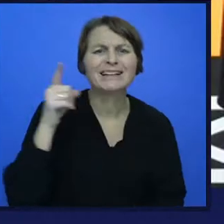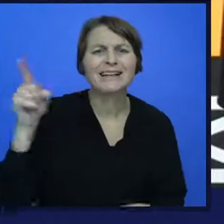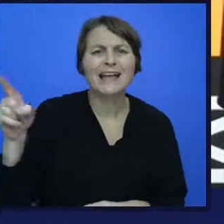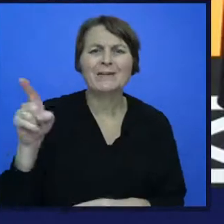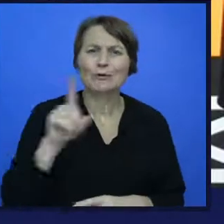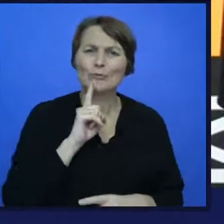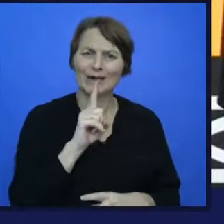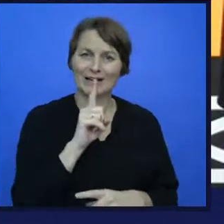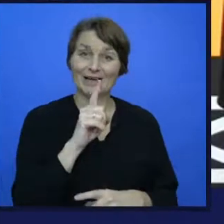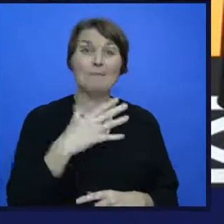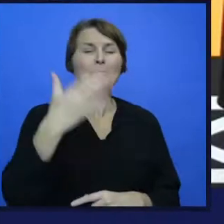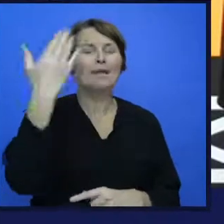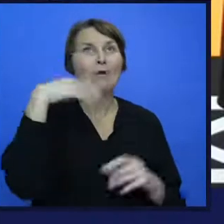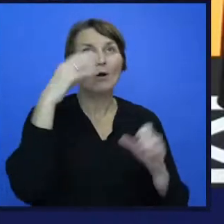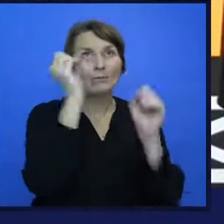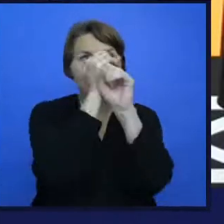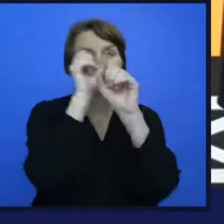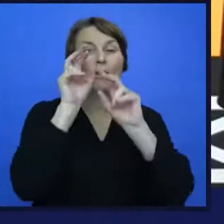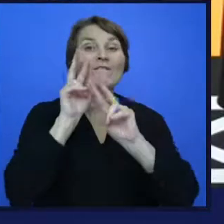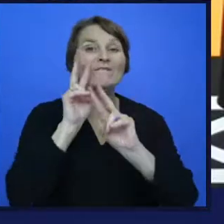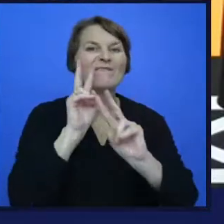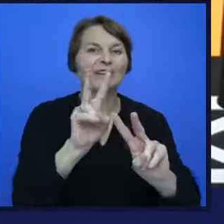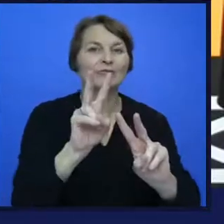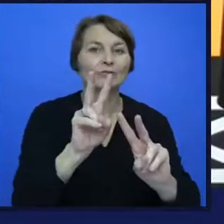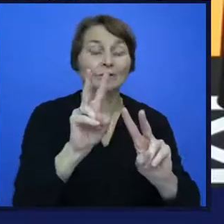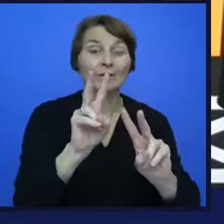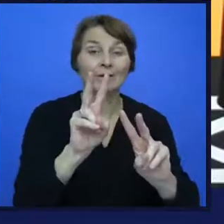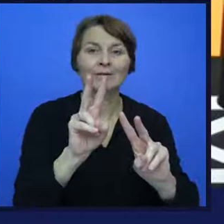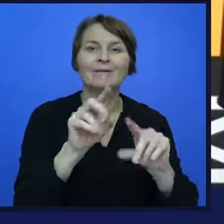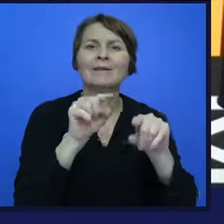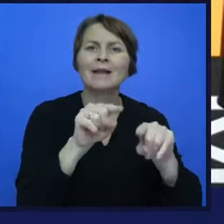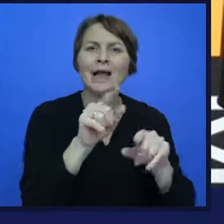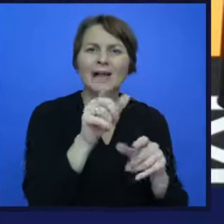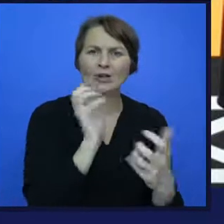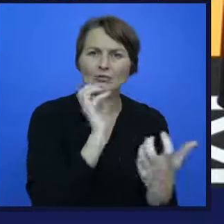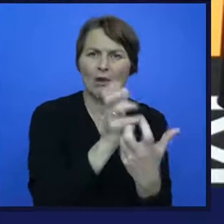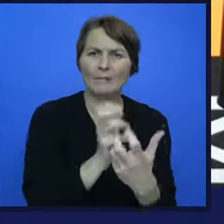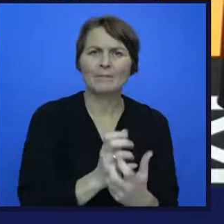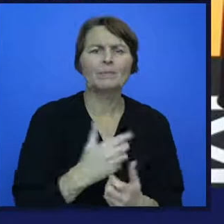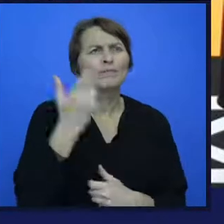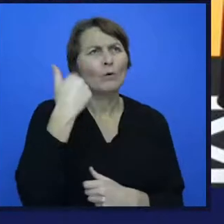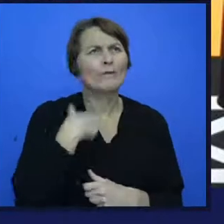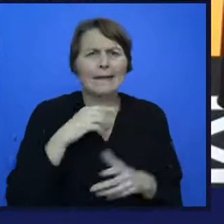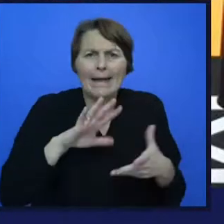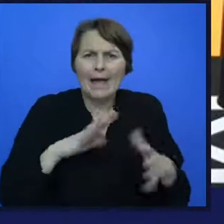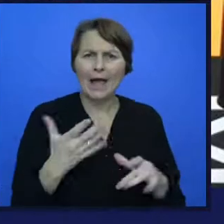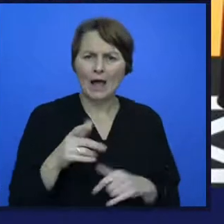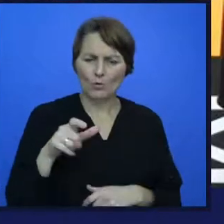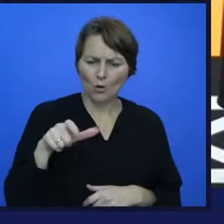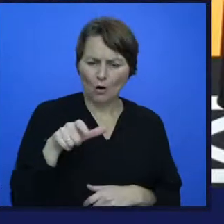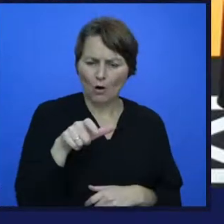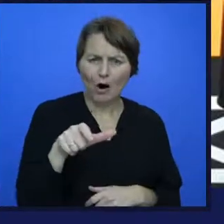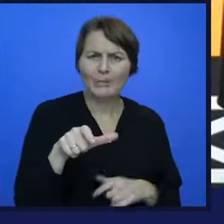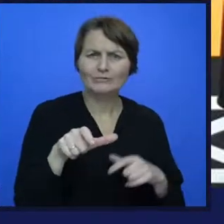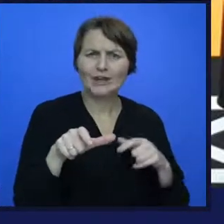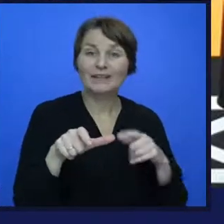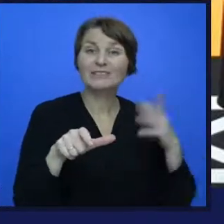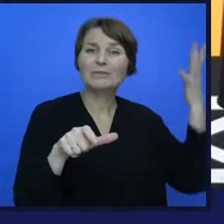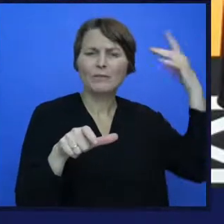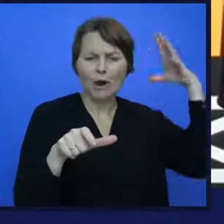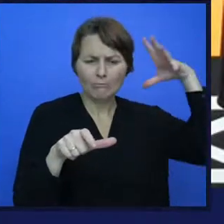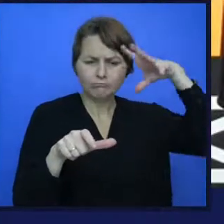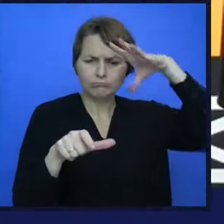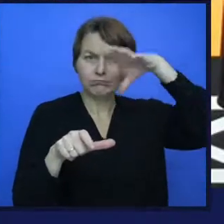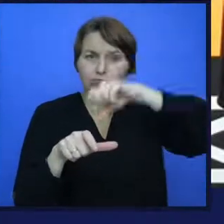of, the initial thought was, you know, just recognizing objects. There was no thought of a moving object recognizing objects, or, you know,